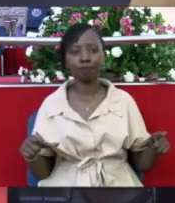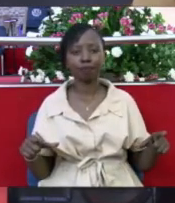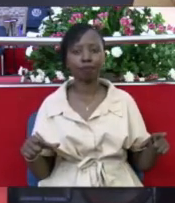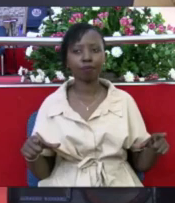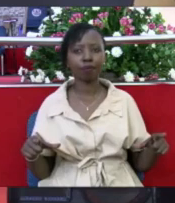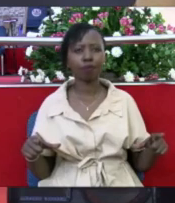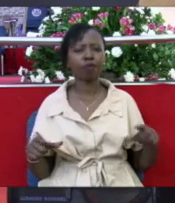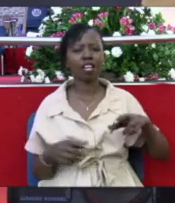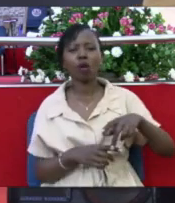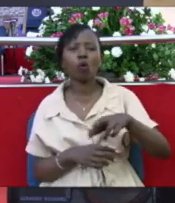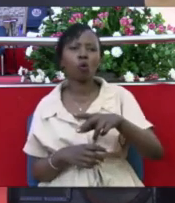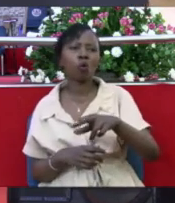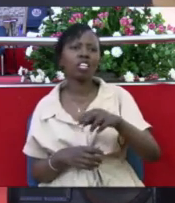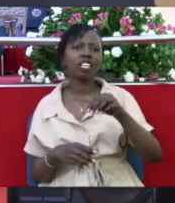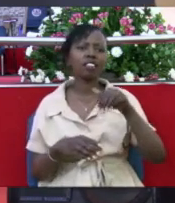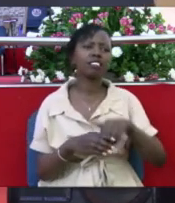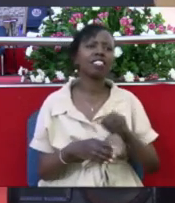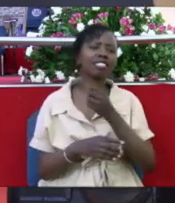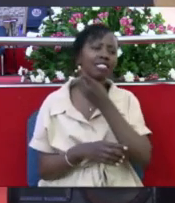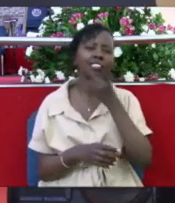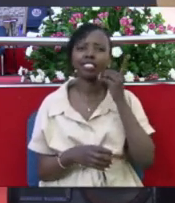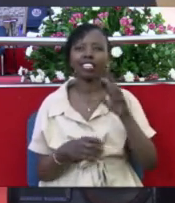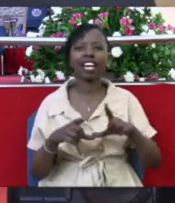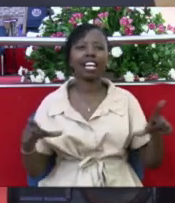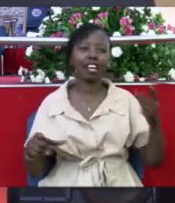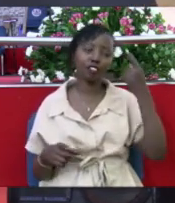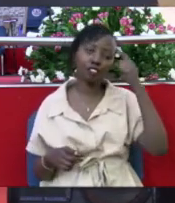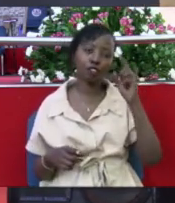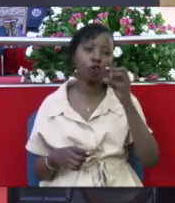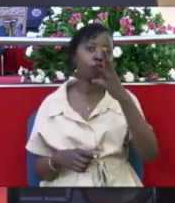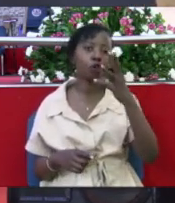They've been walking around the wilderness for 40 years.